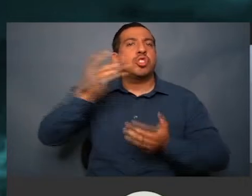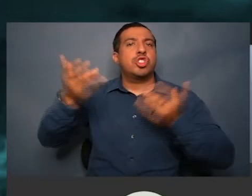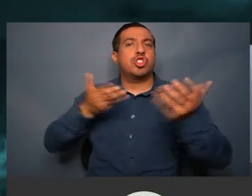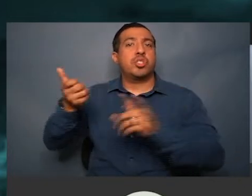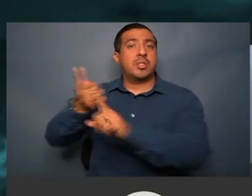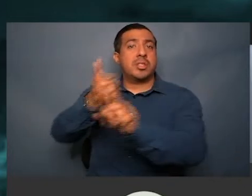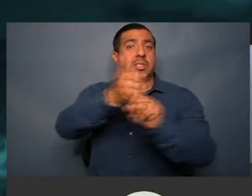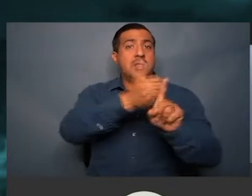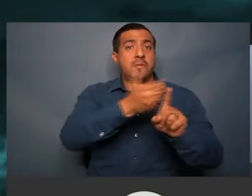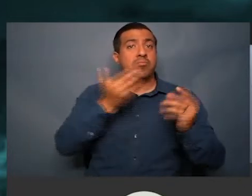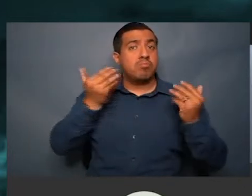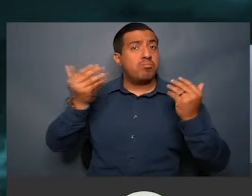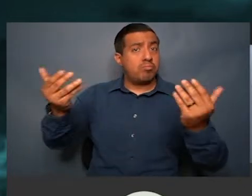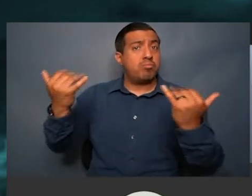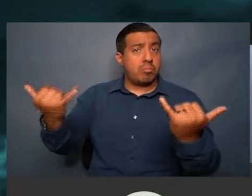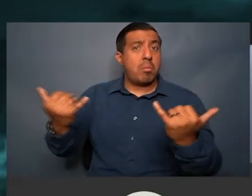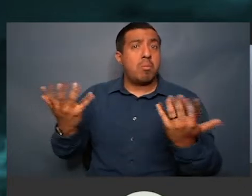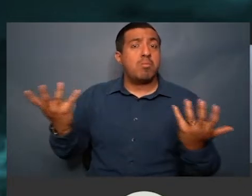themselves now.